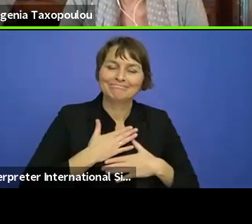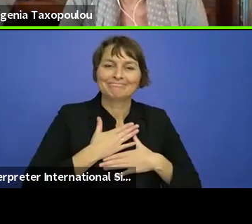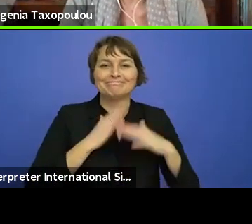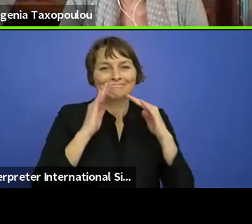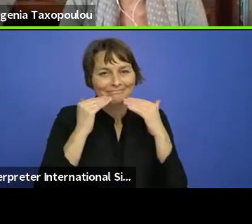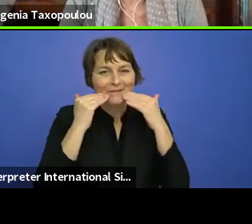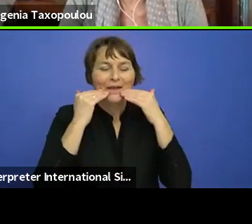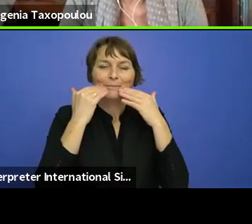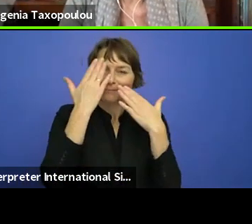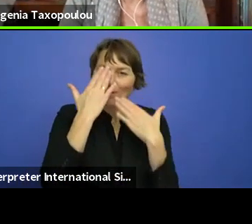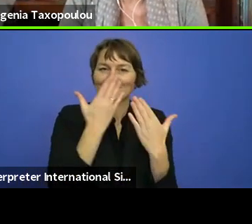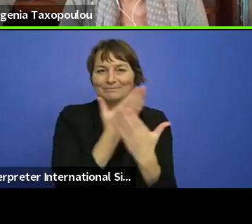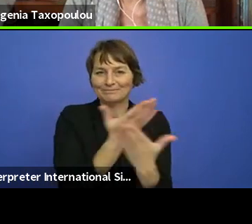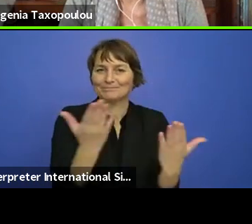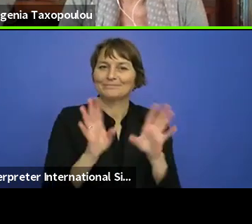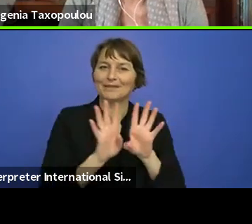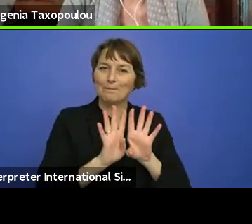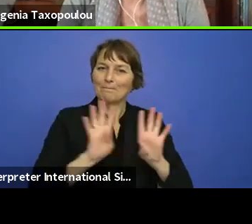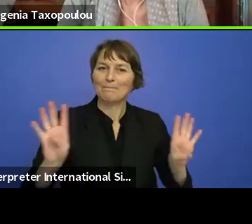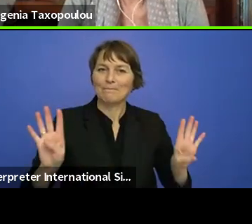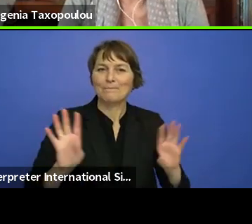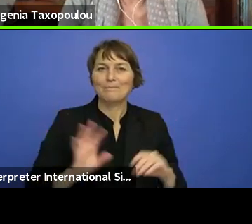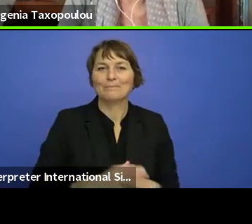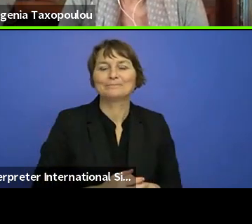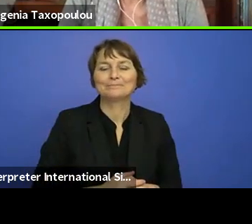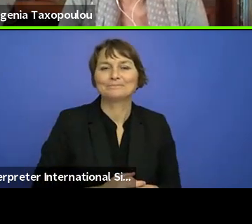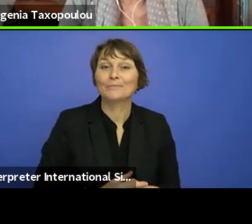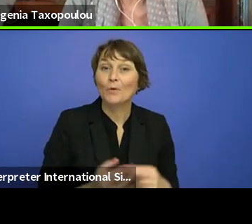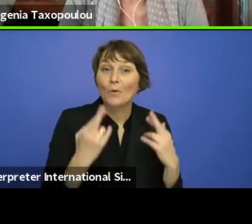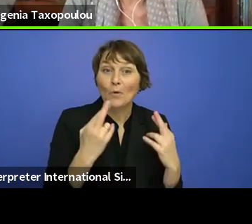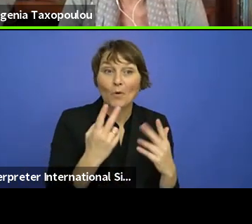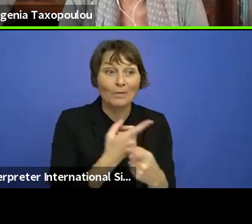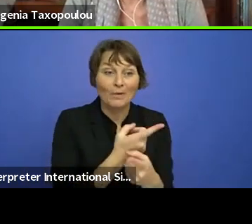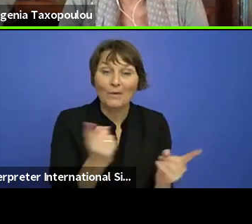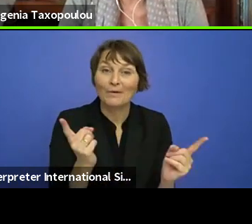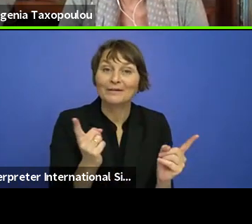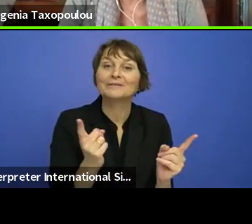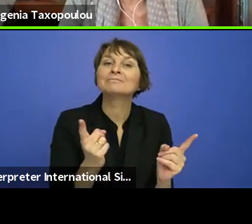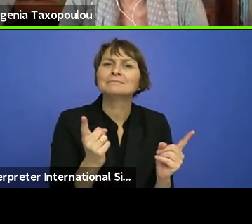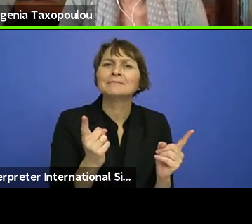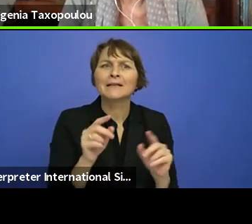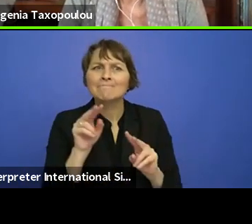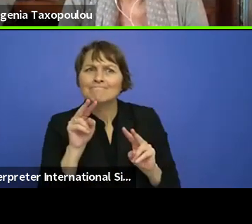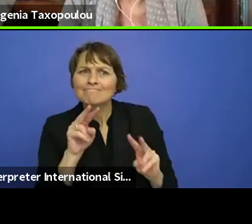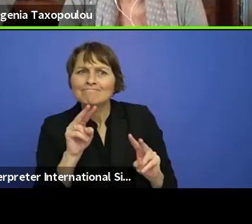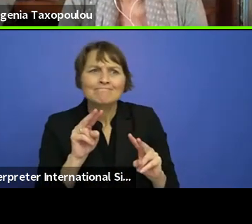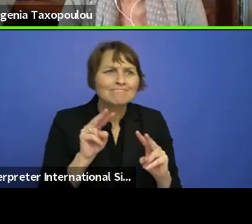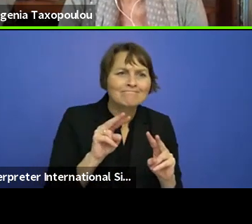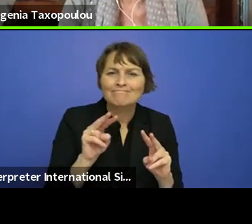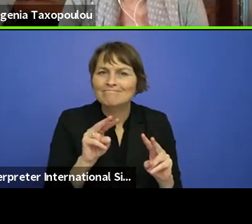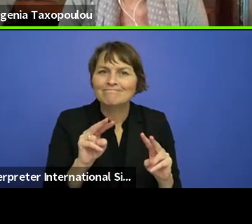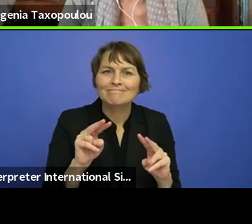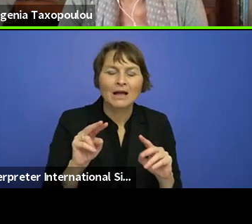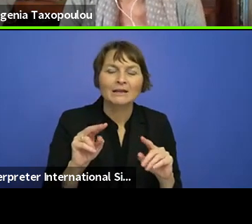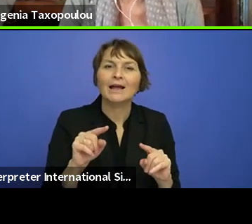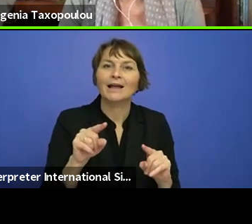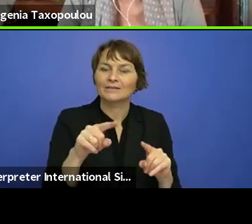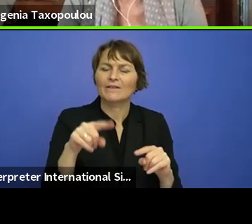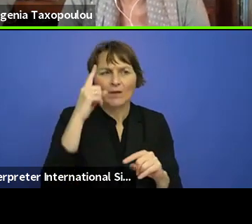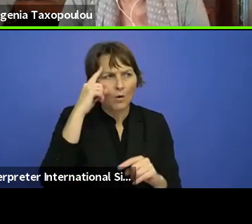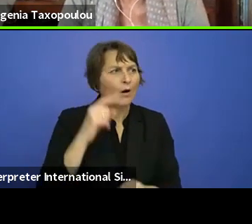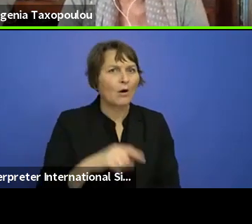us, and. I hope everybody who has been following this discussion have been convinced now that